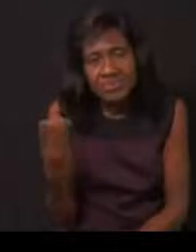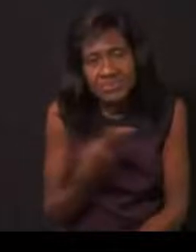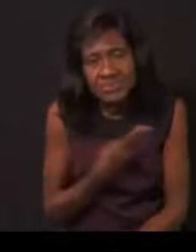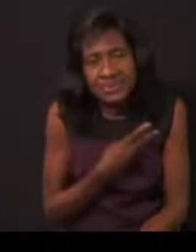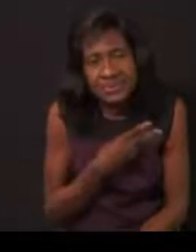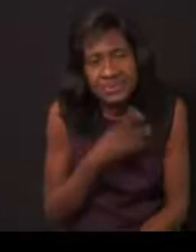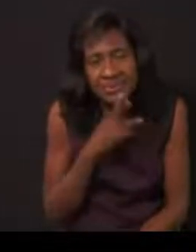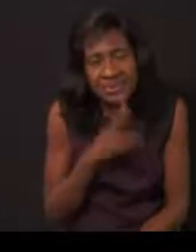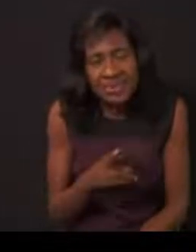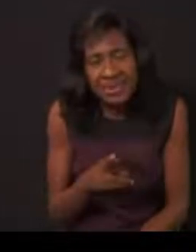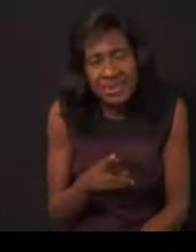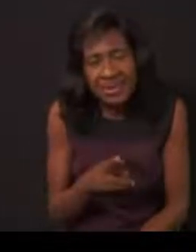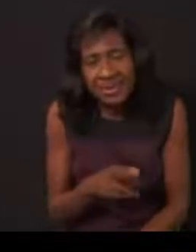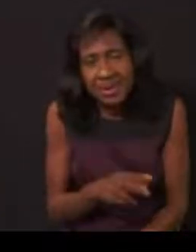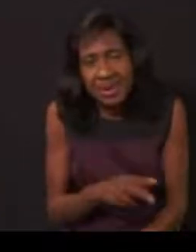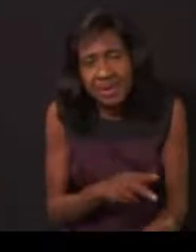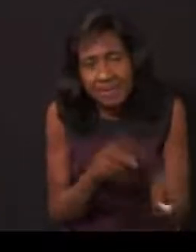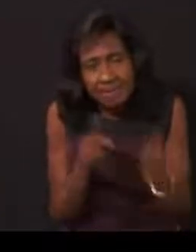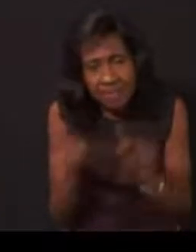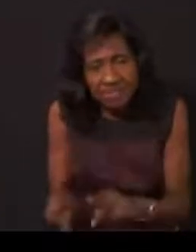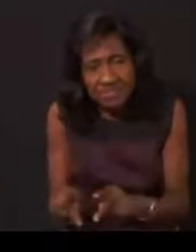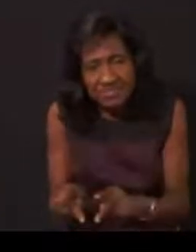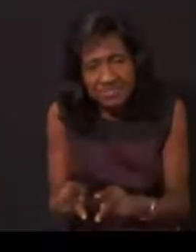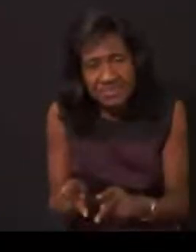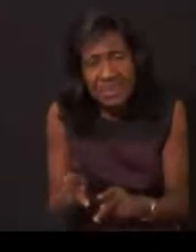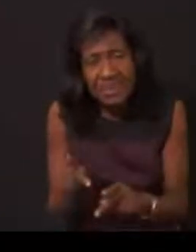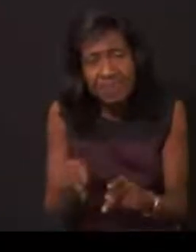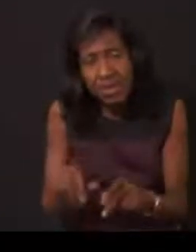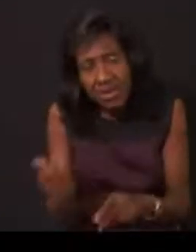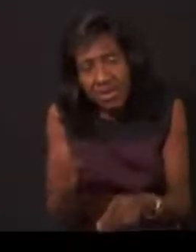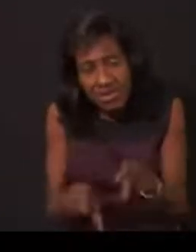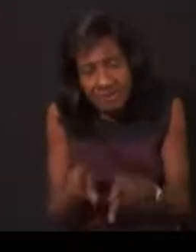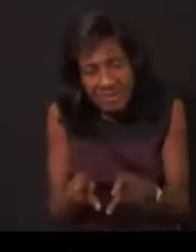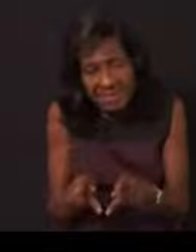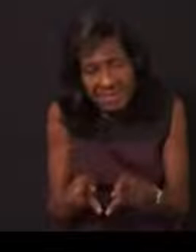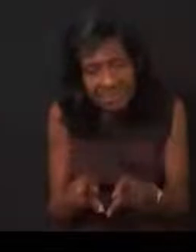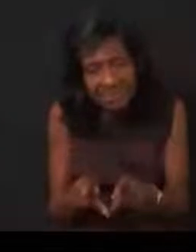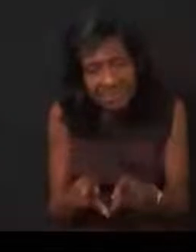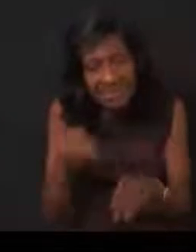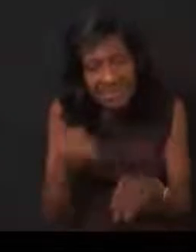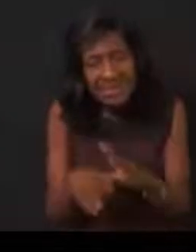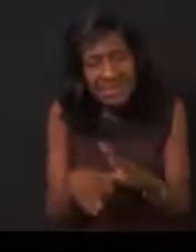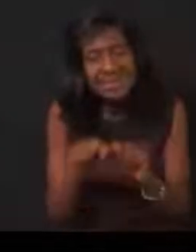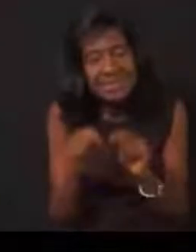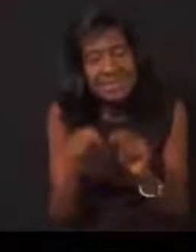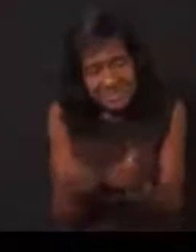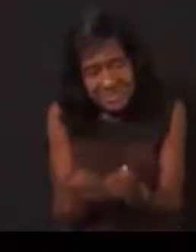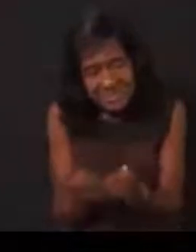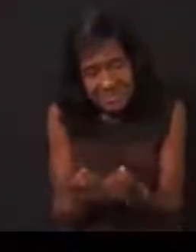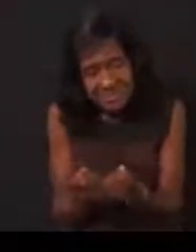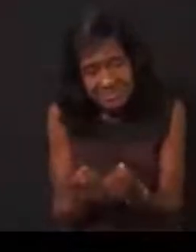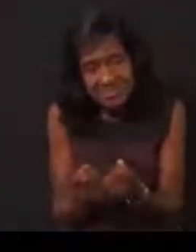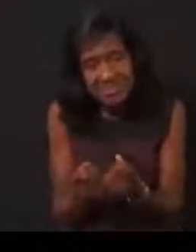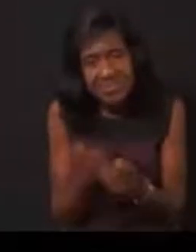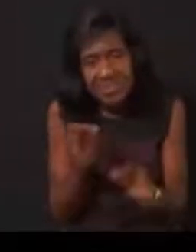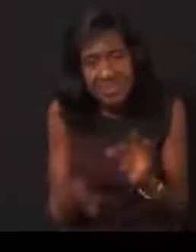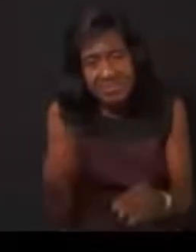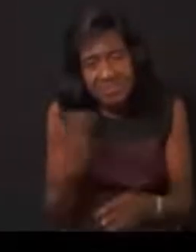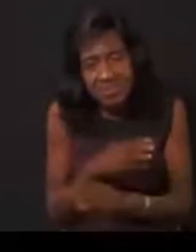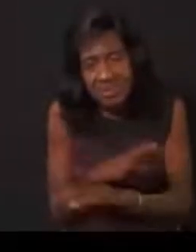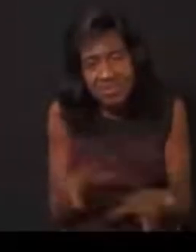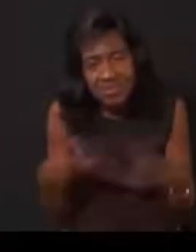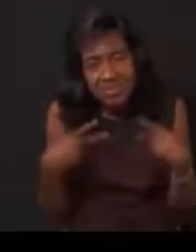in, and we're definitely, when possible, where possible, trying to get these skill sets on island if we can't capture them already